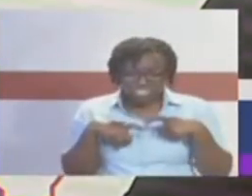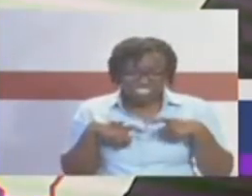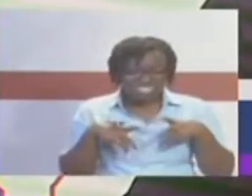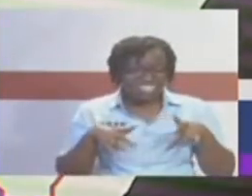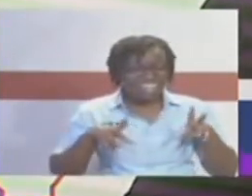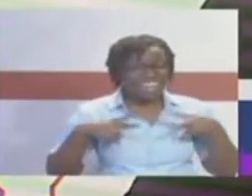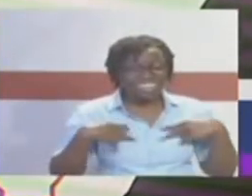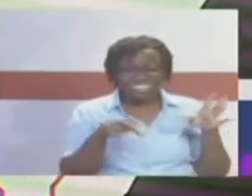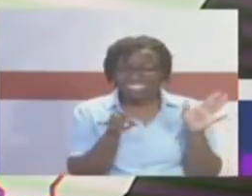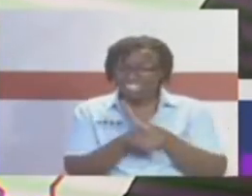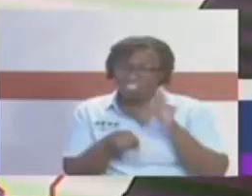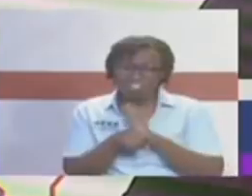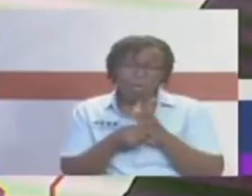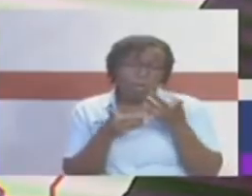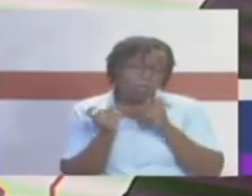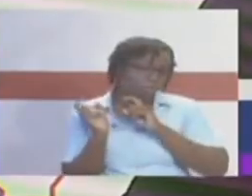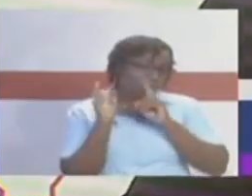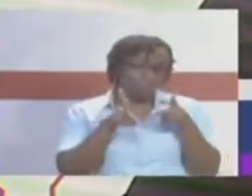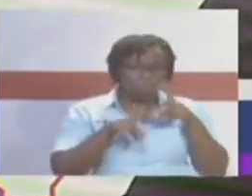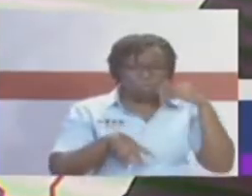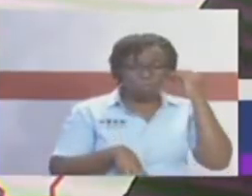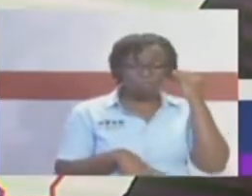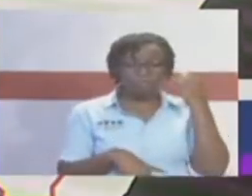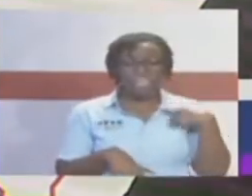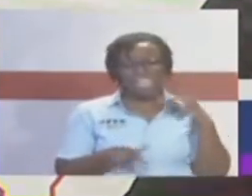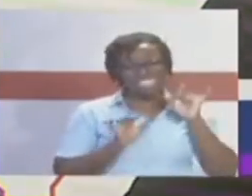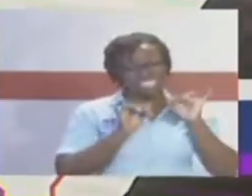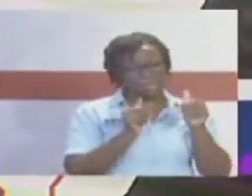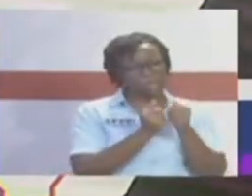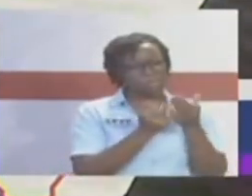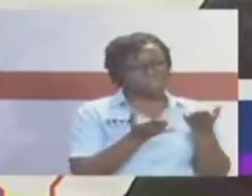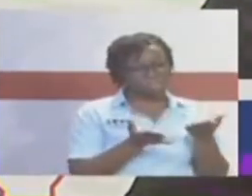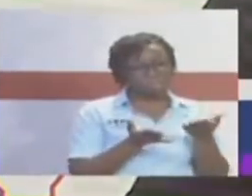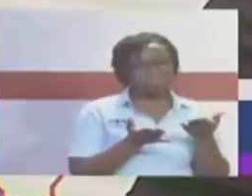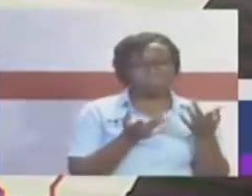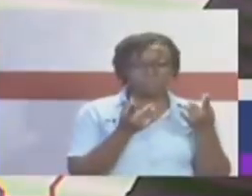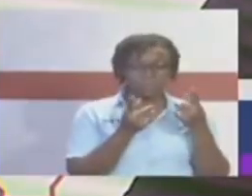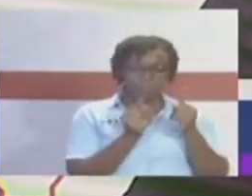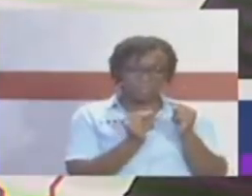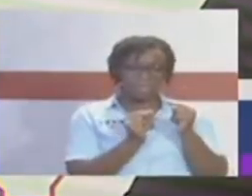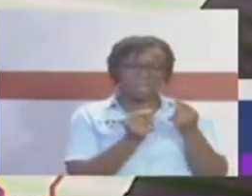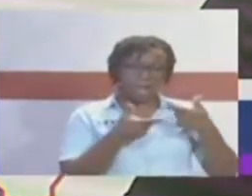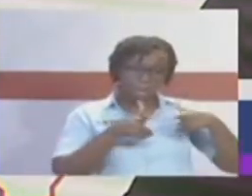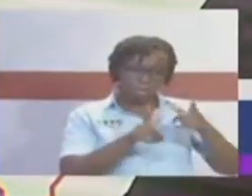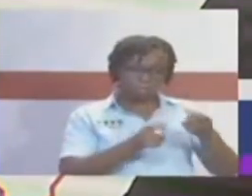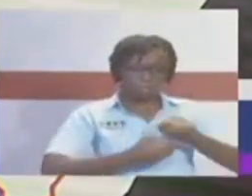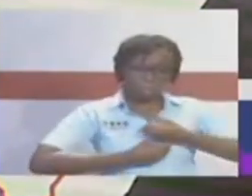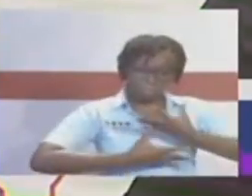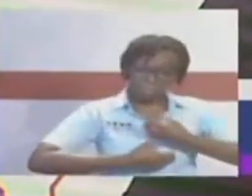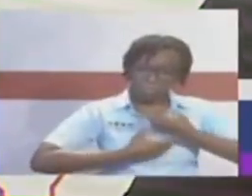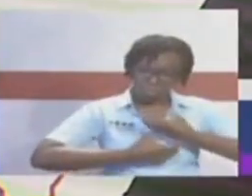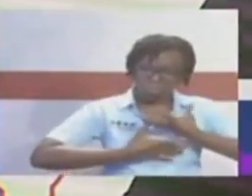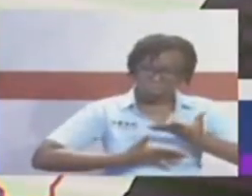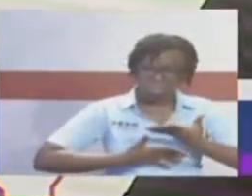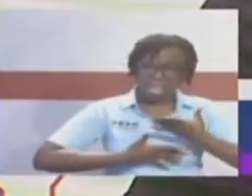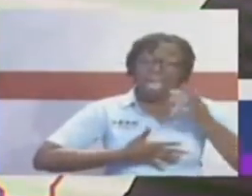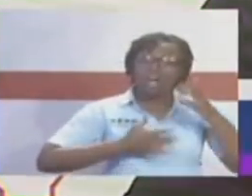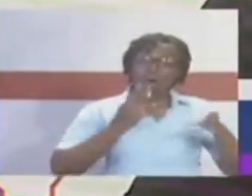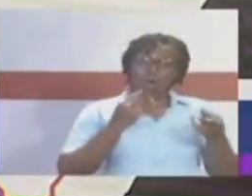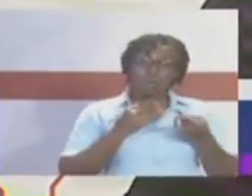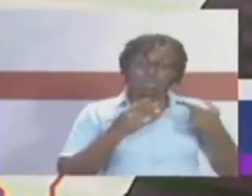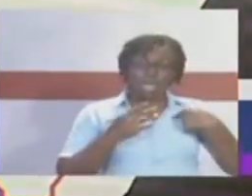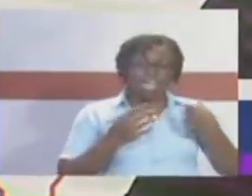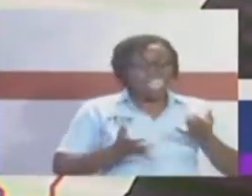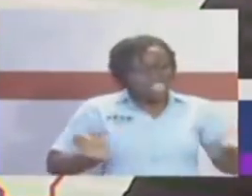just wanted to be home. I spent some time with him, just giving him the opportunity to share and then encouraging him, letting him know he